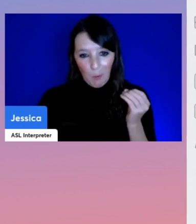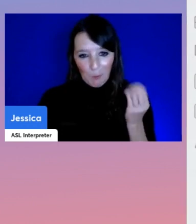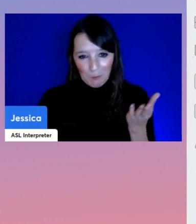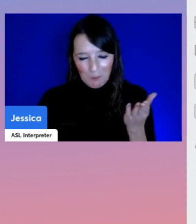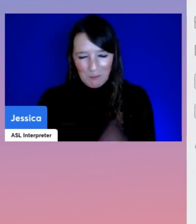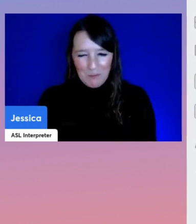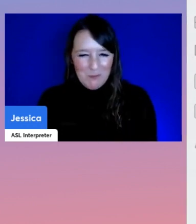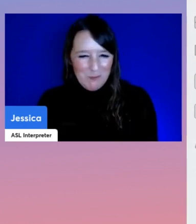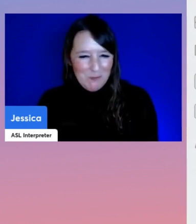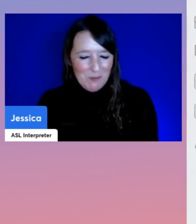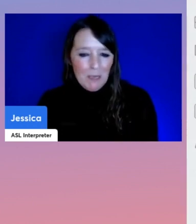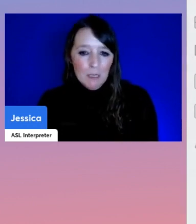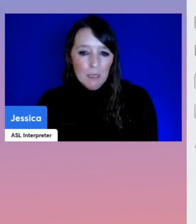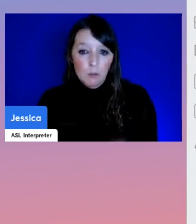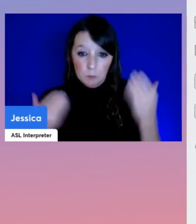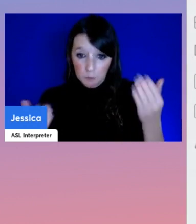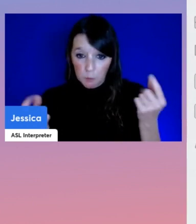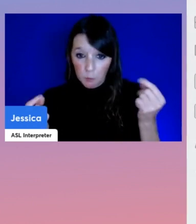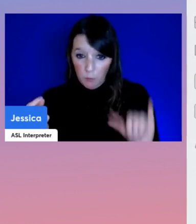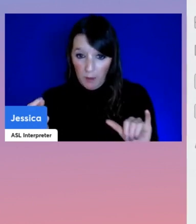to do this, I have